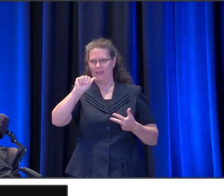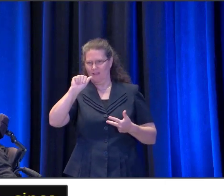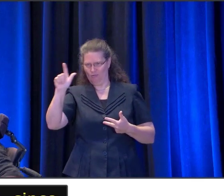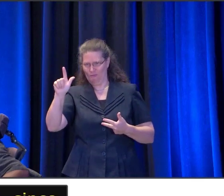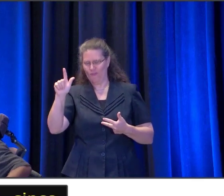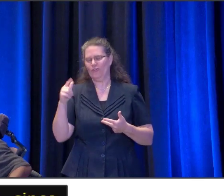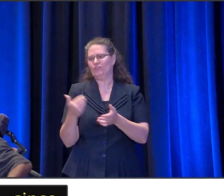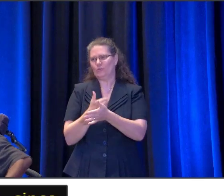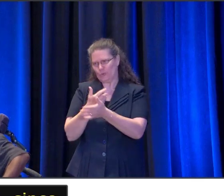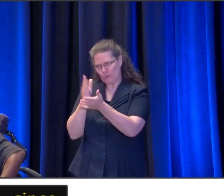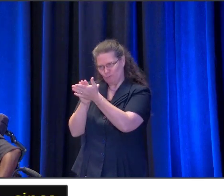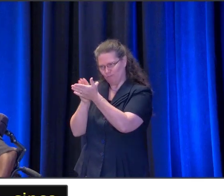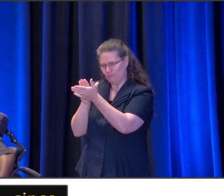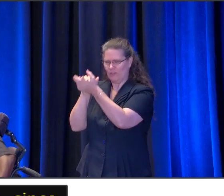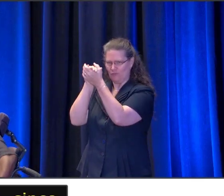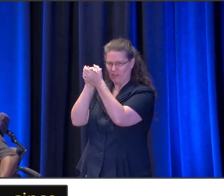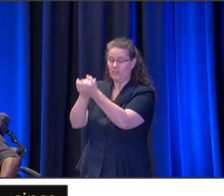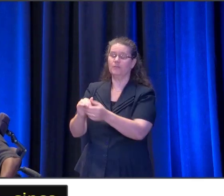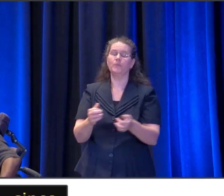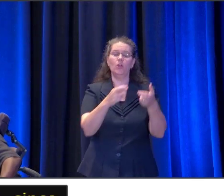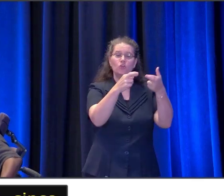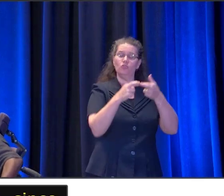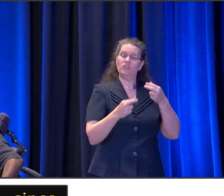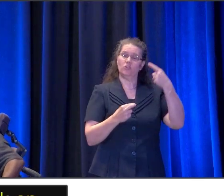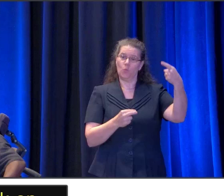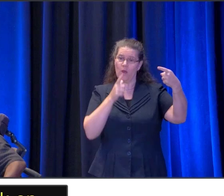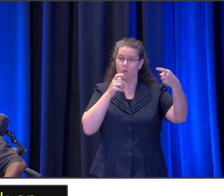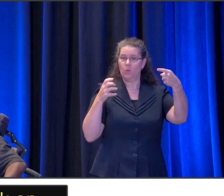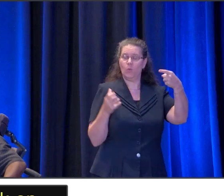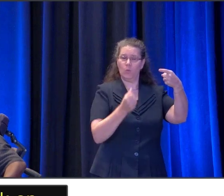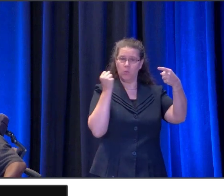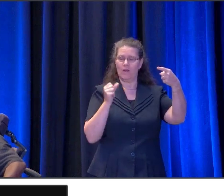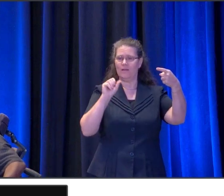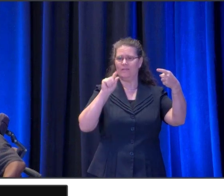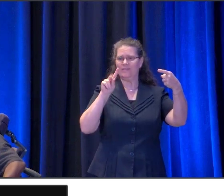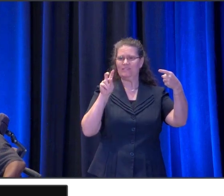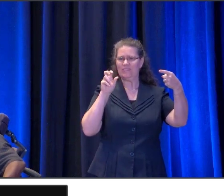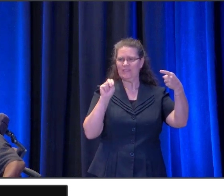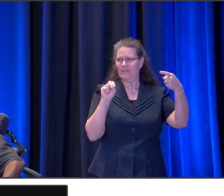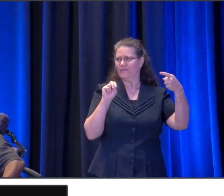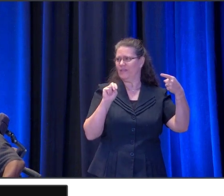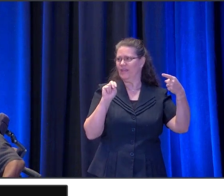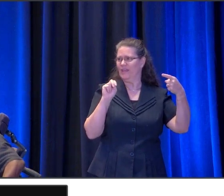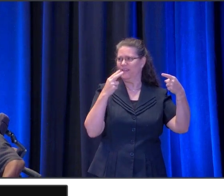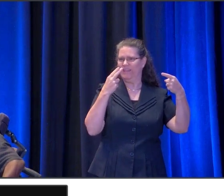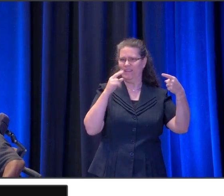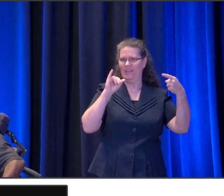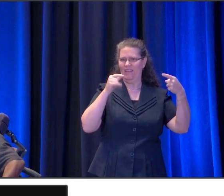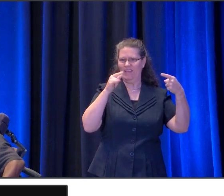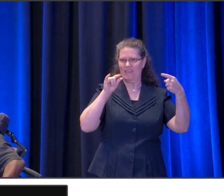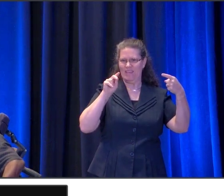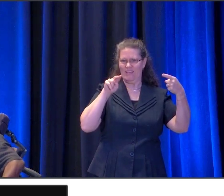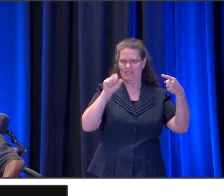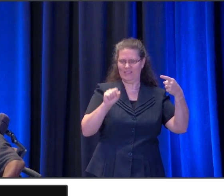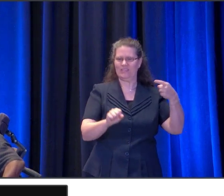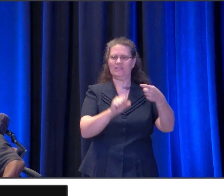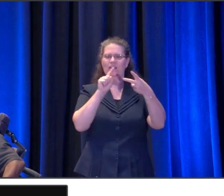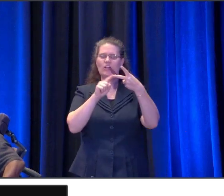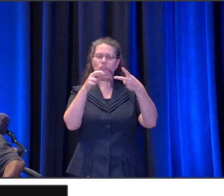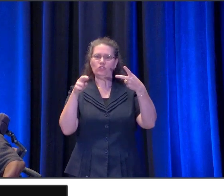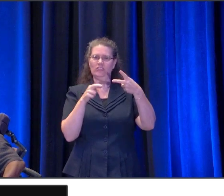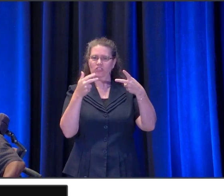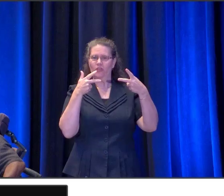Region 1, Stephen Higgins. Yeah. Region 3,